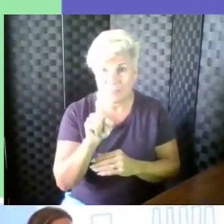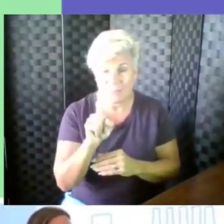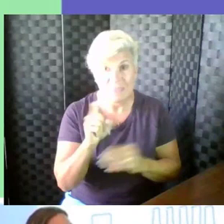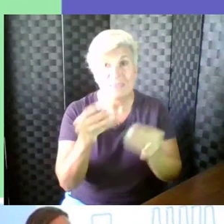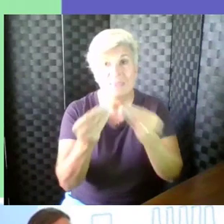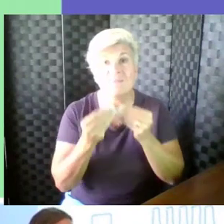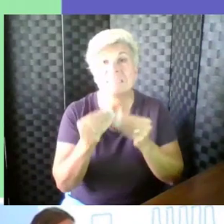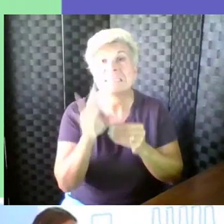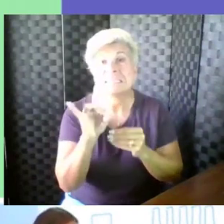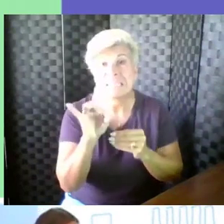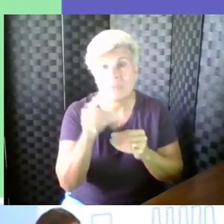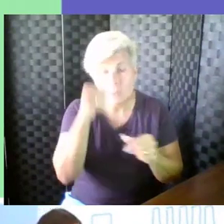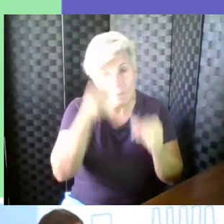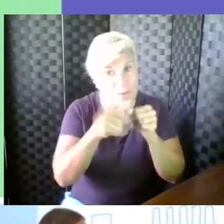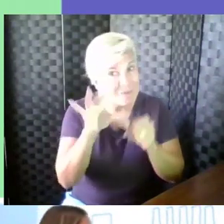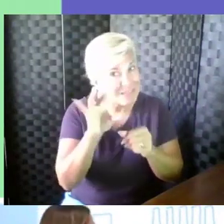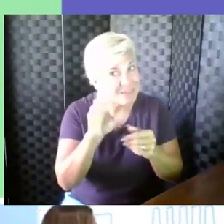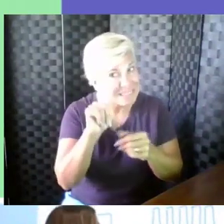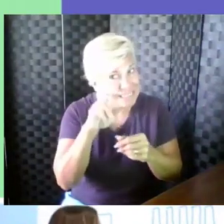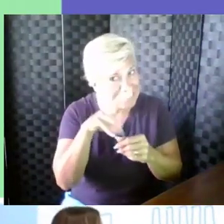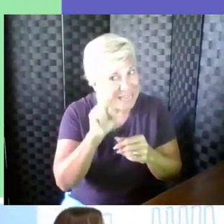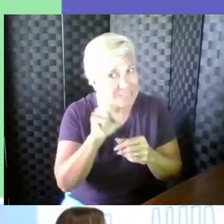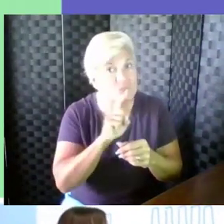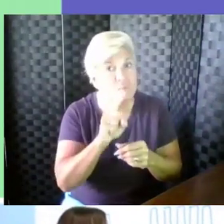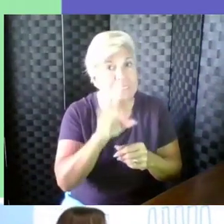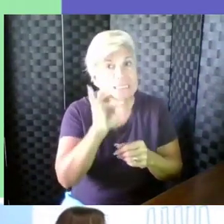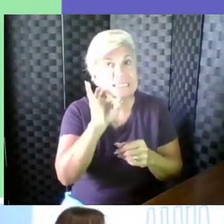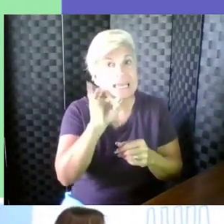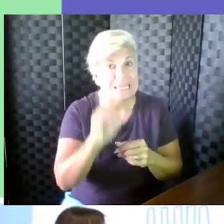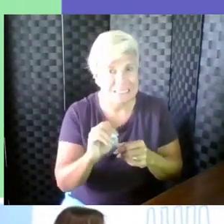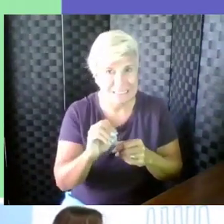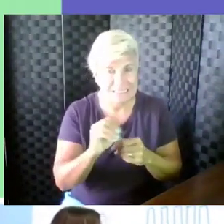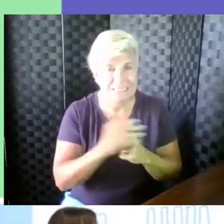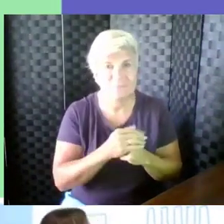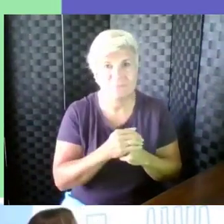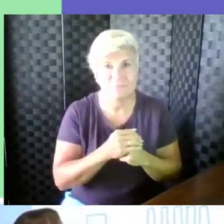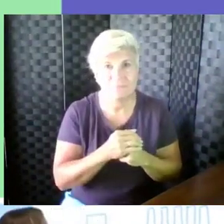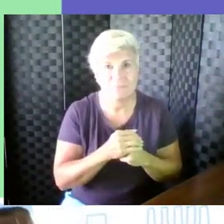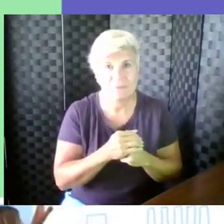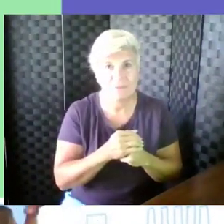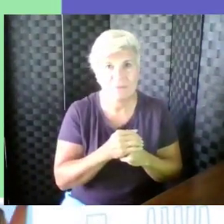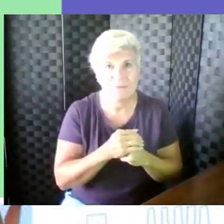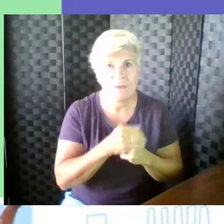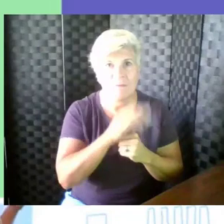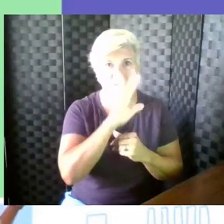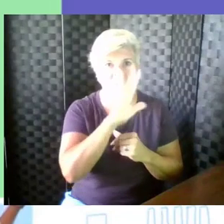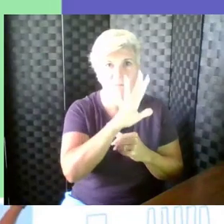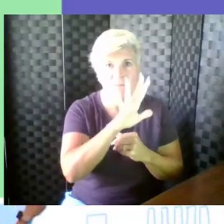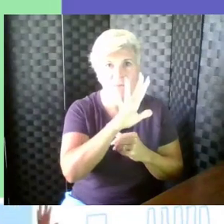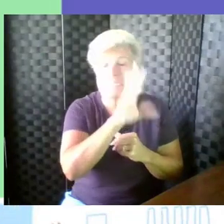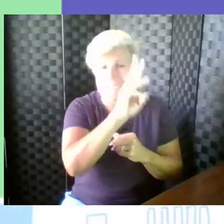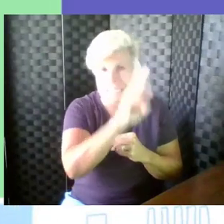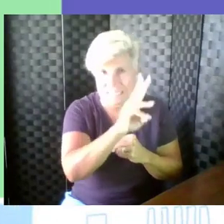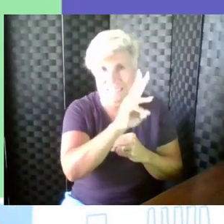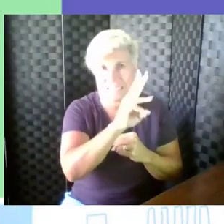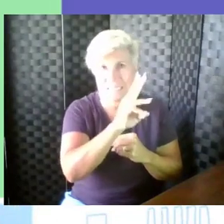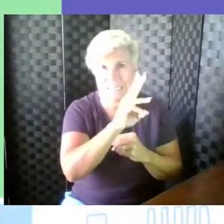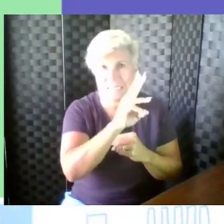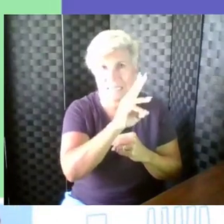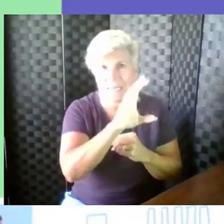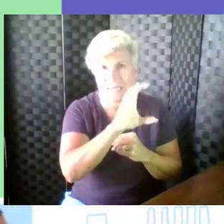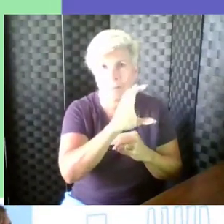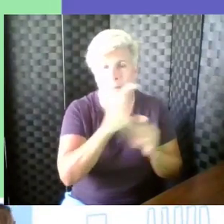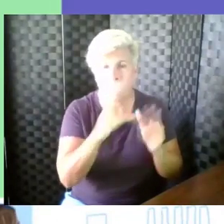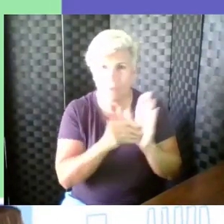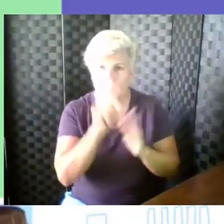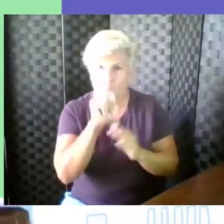us 8. But remember, those are tens, so really that's 80. And then we had 600